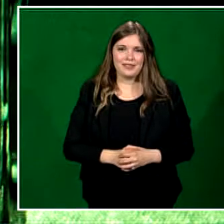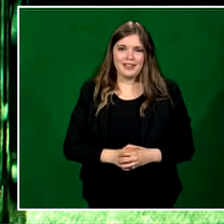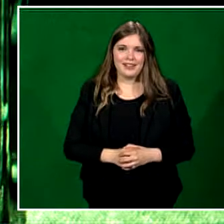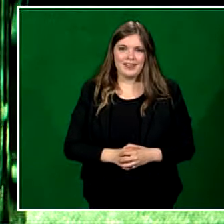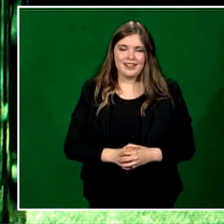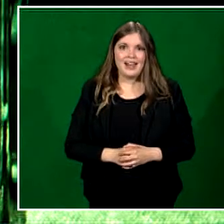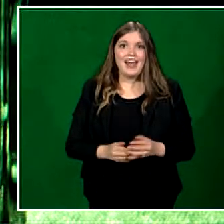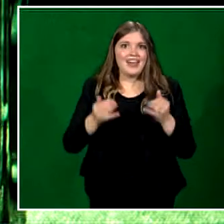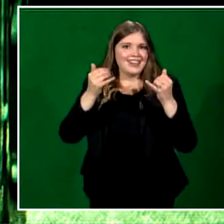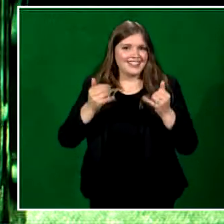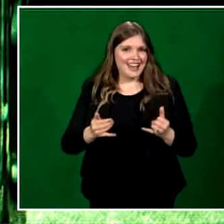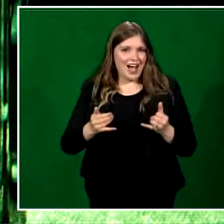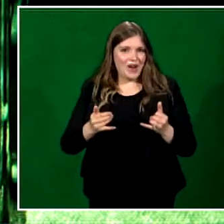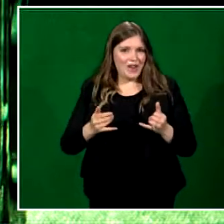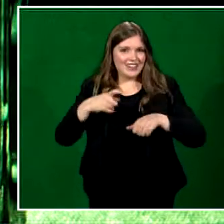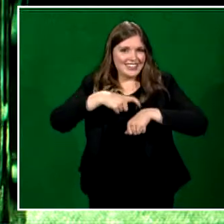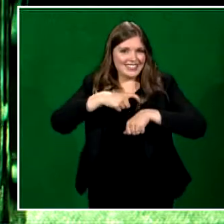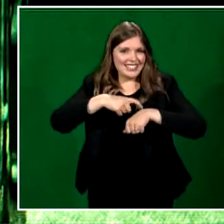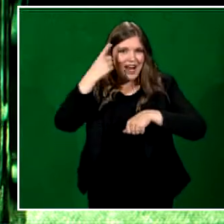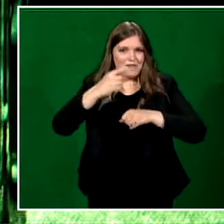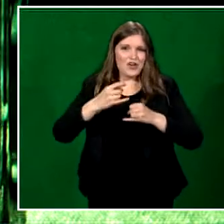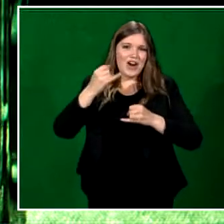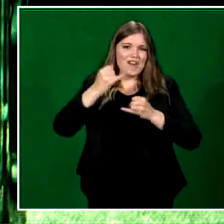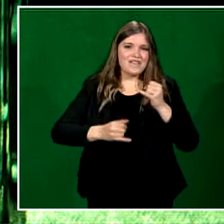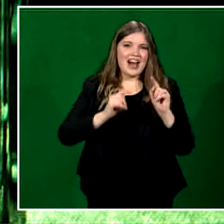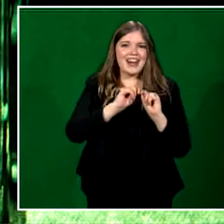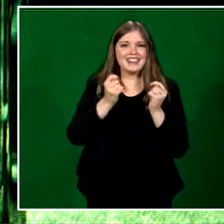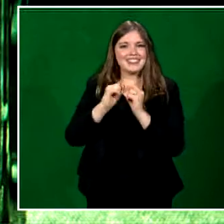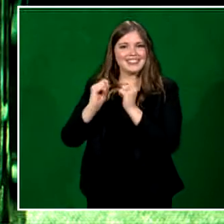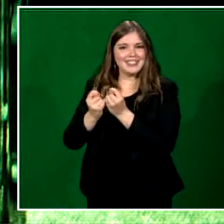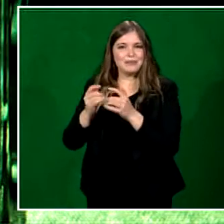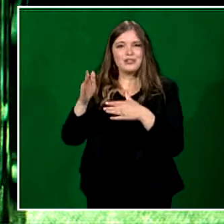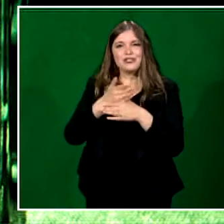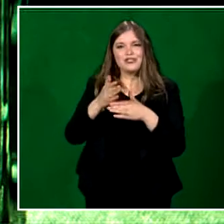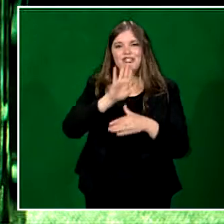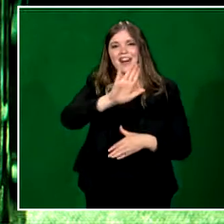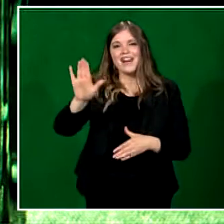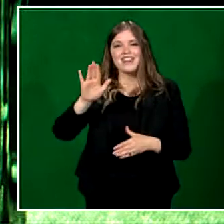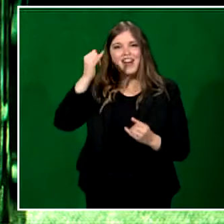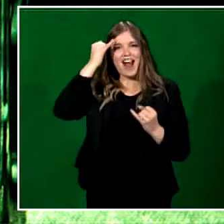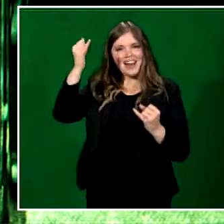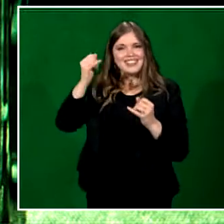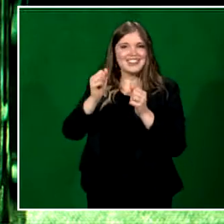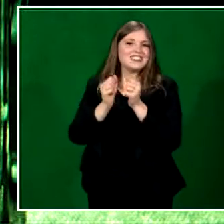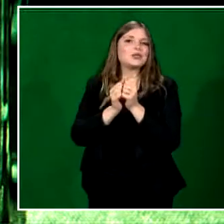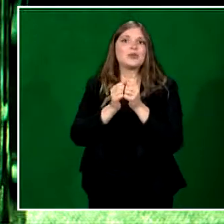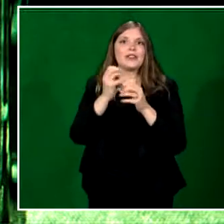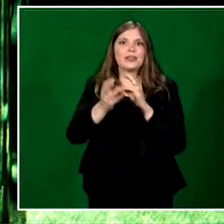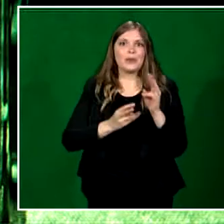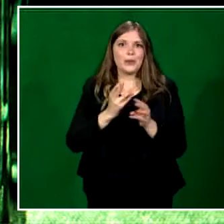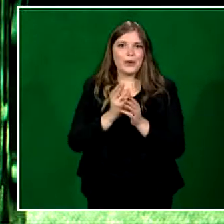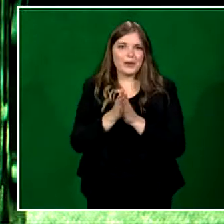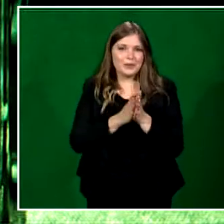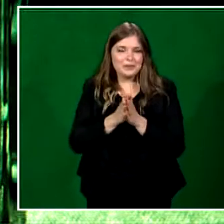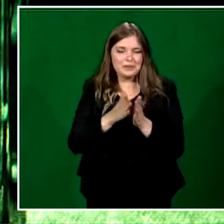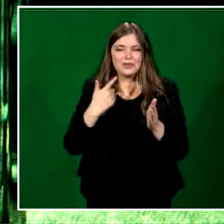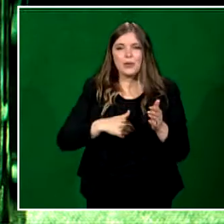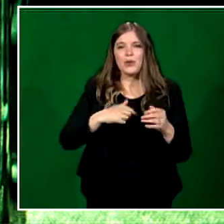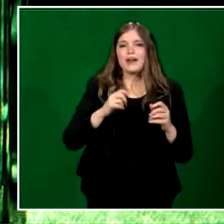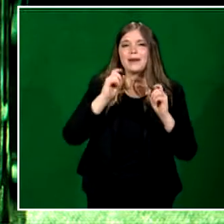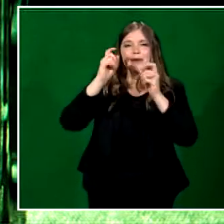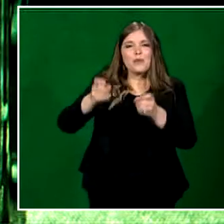And now, it's time for our finalist teams to share their ideas with the world. We'll be awarding